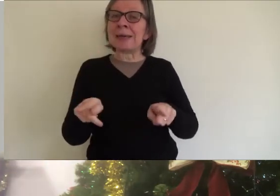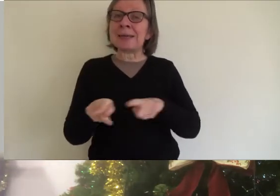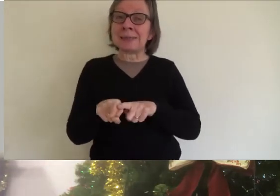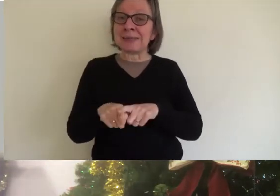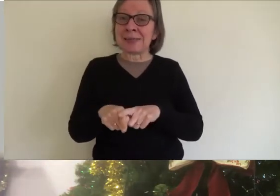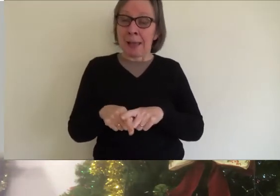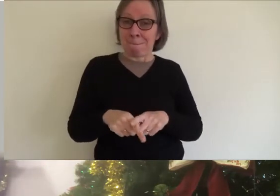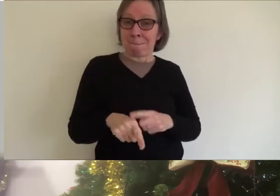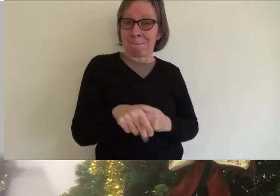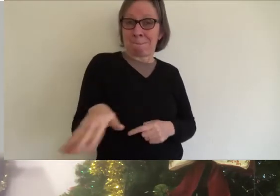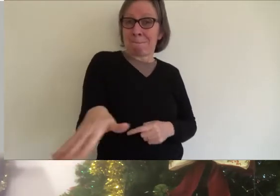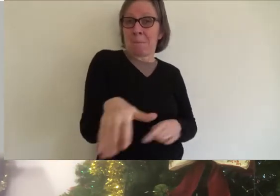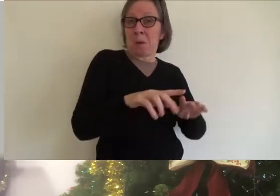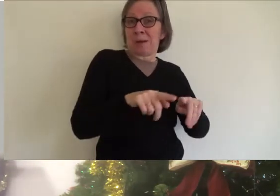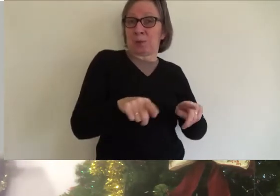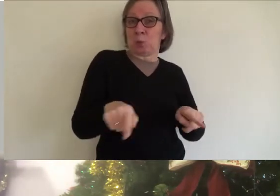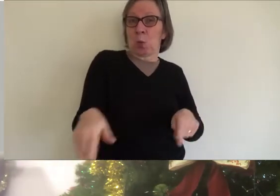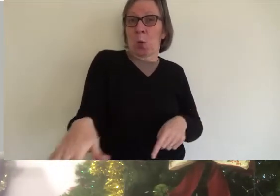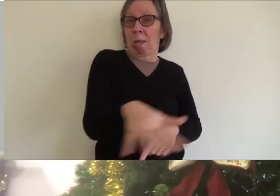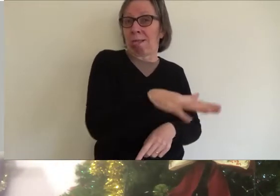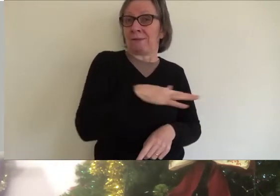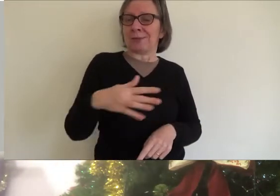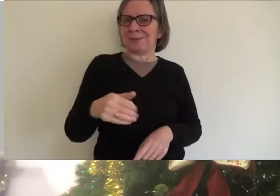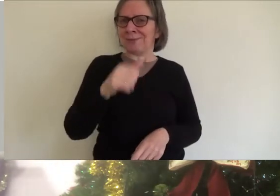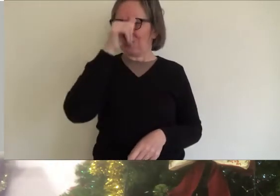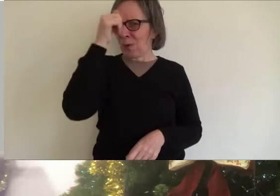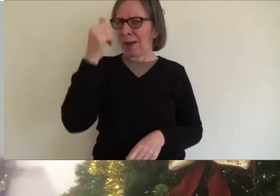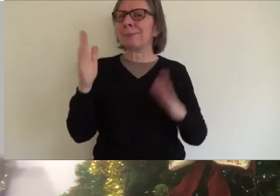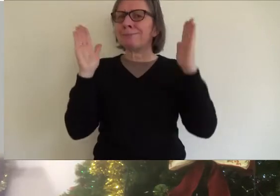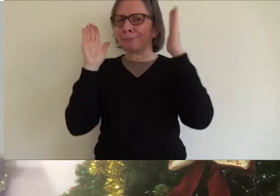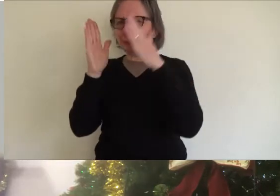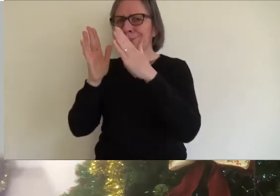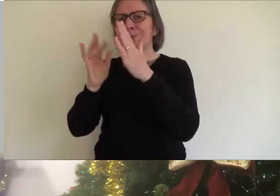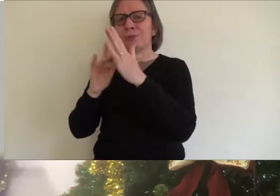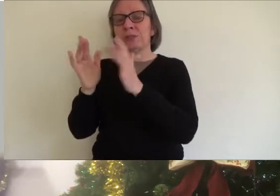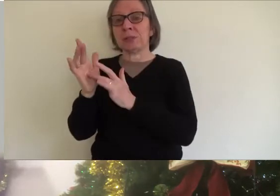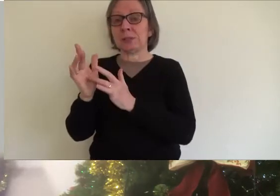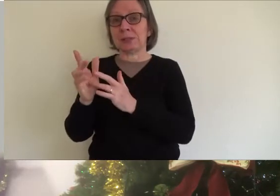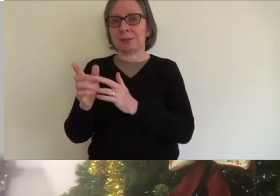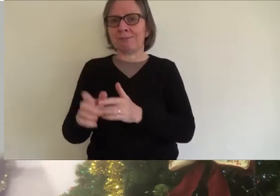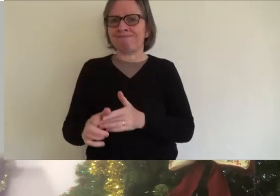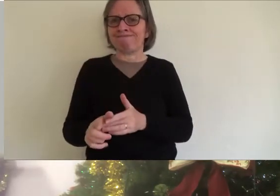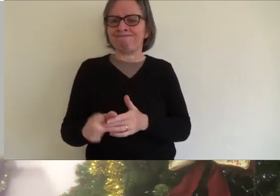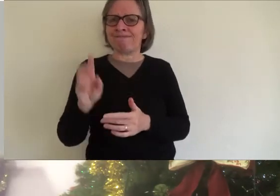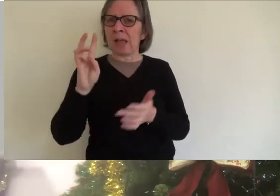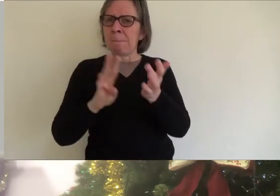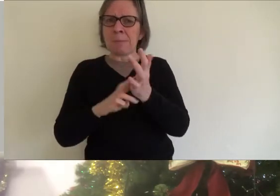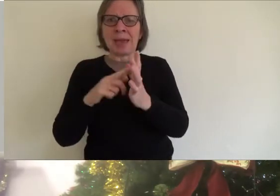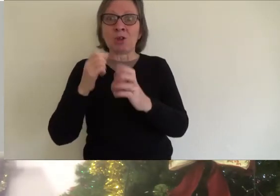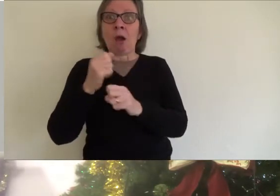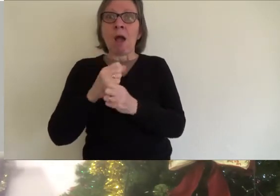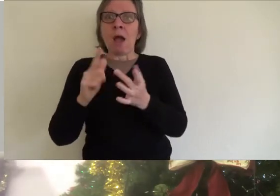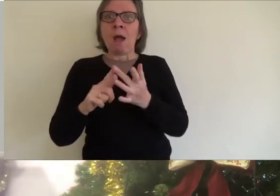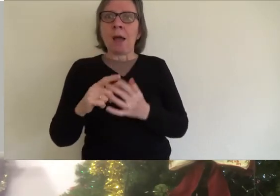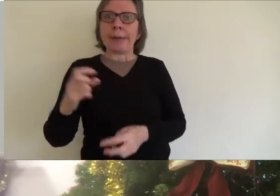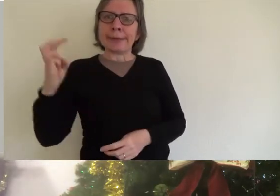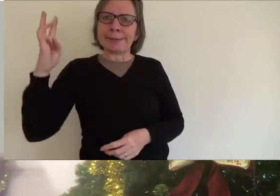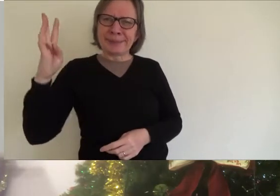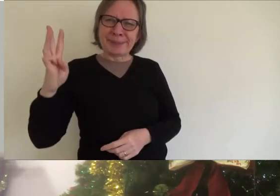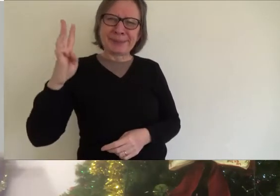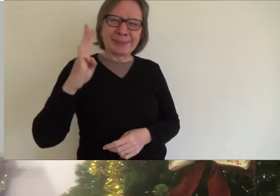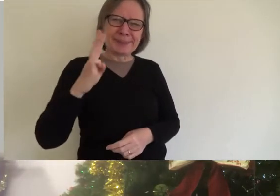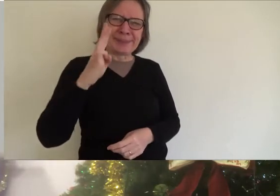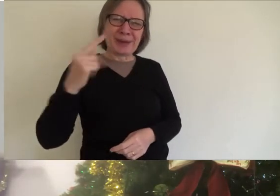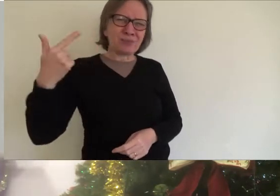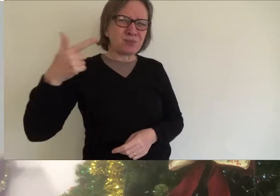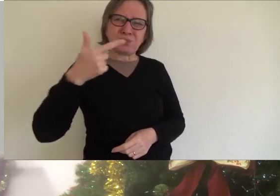For the wise men, for the Magi, the answer didn't come overnight. It was for them a